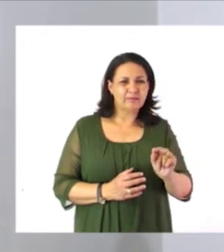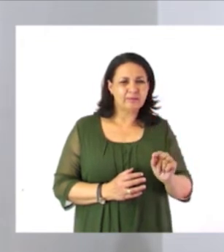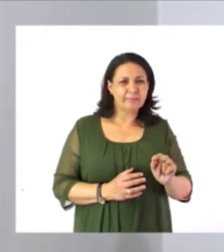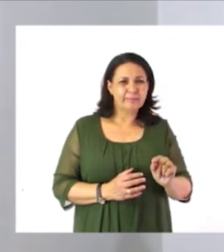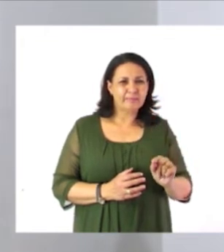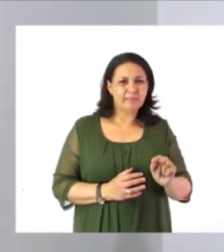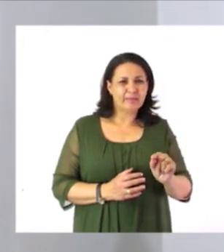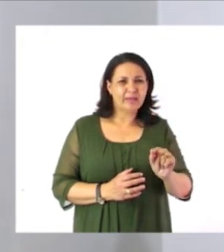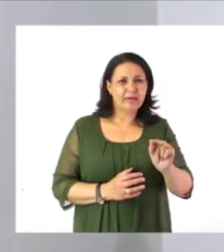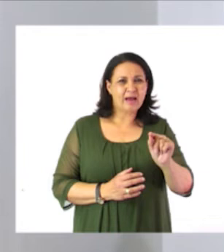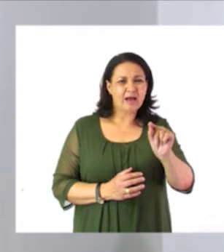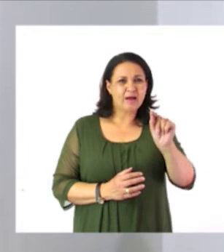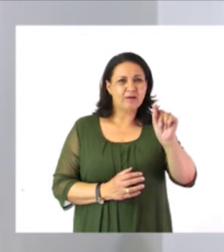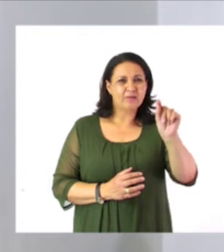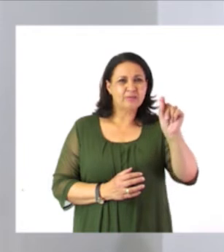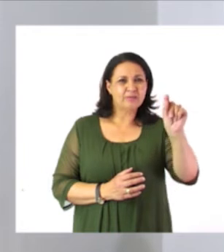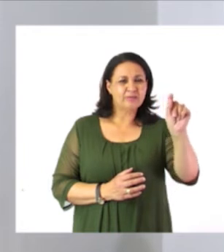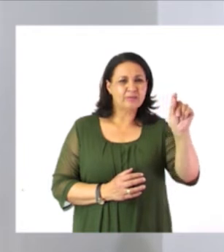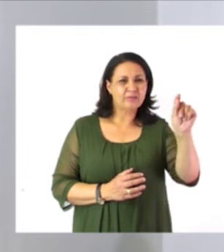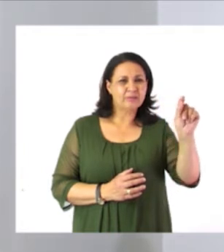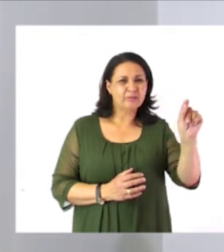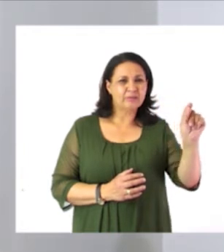down and around,